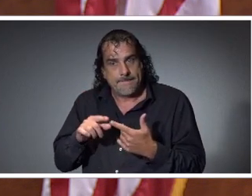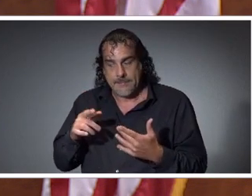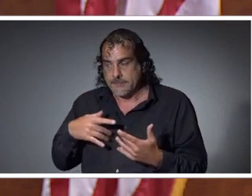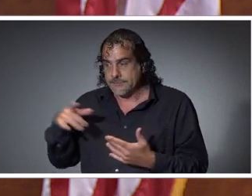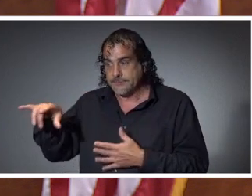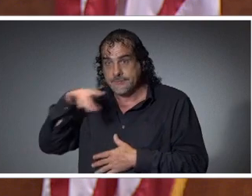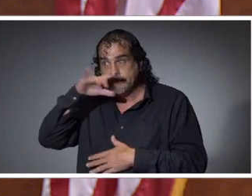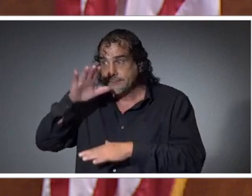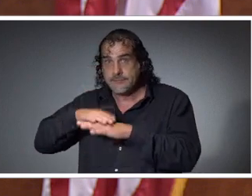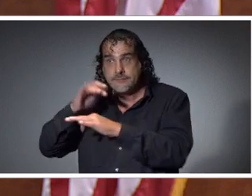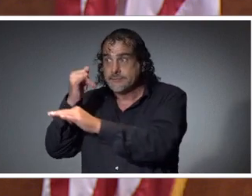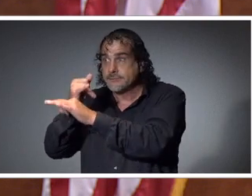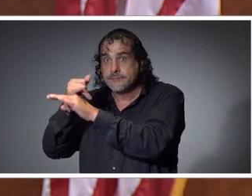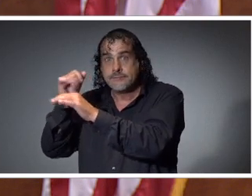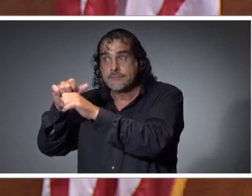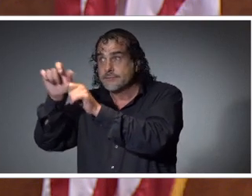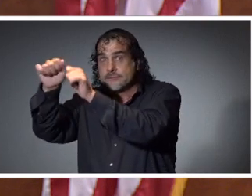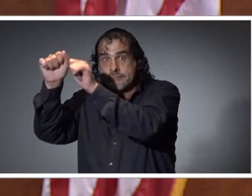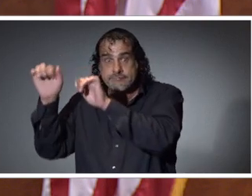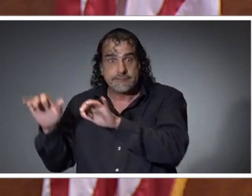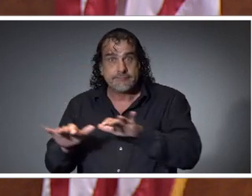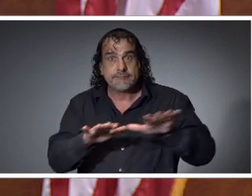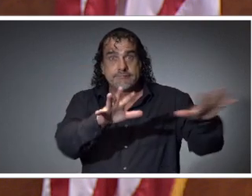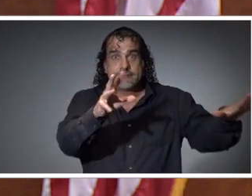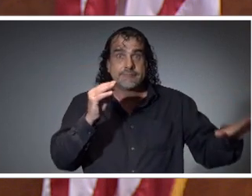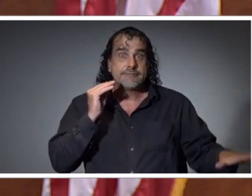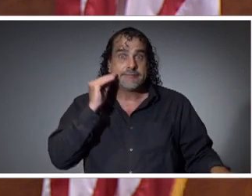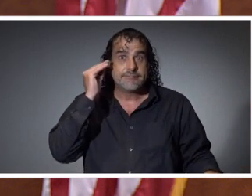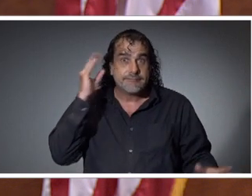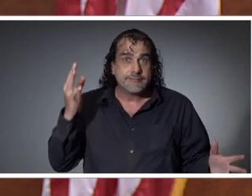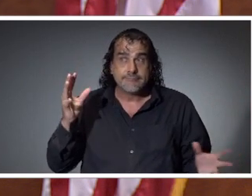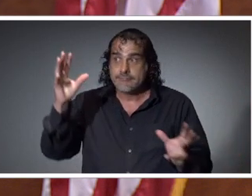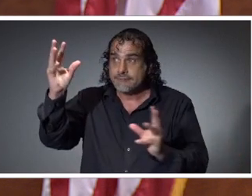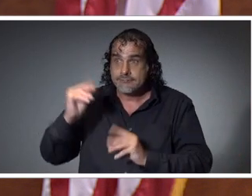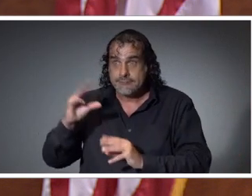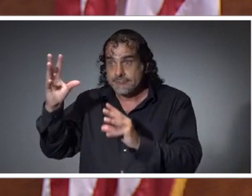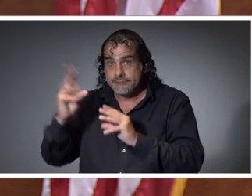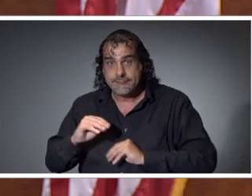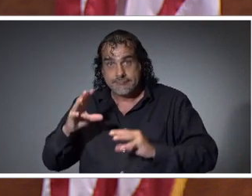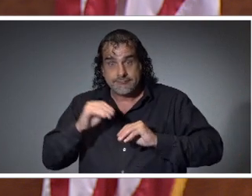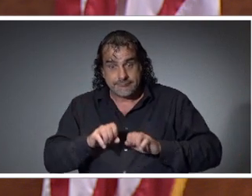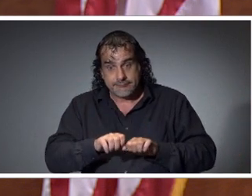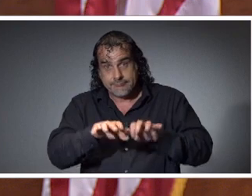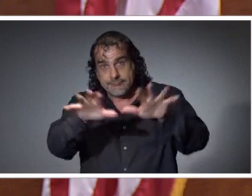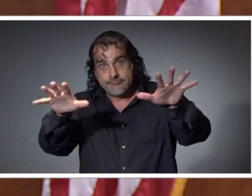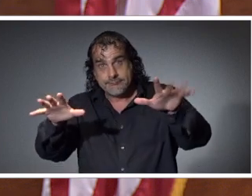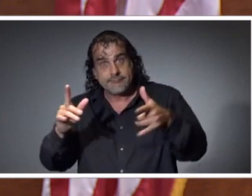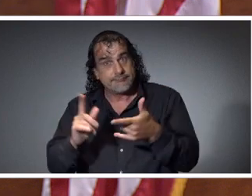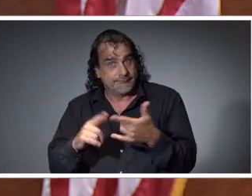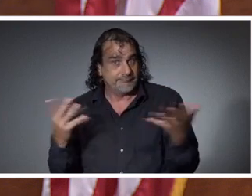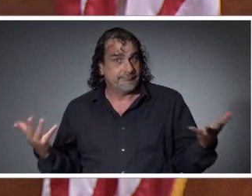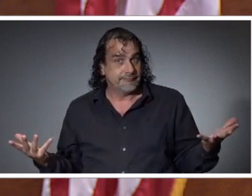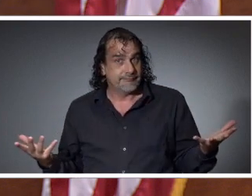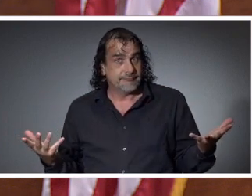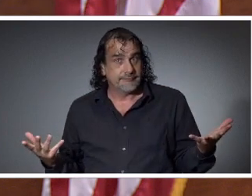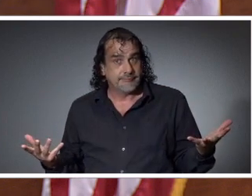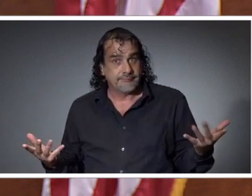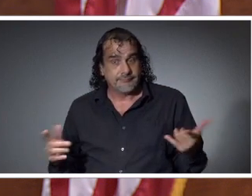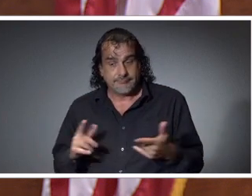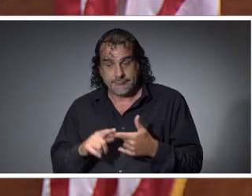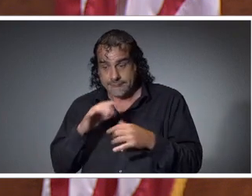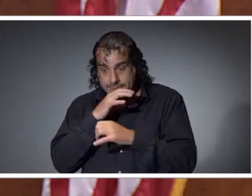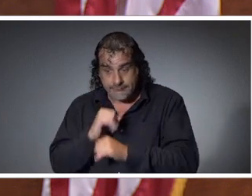that are on the campus, if they go through a cycle of getting the virus and they don't come in contact with people that are over the